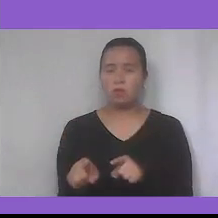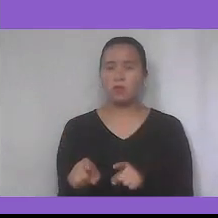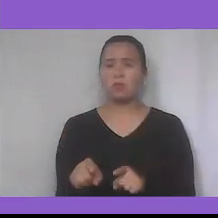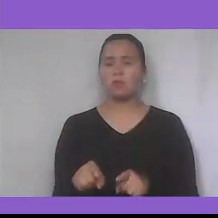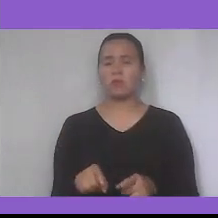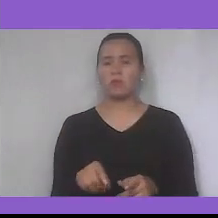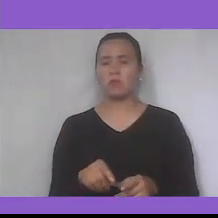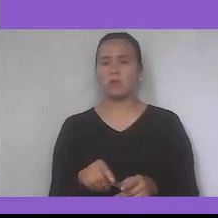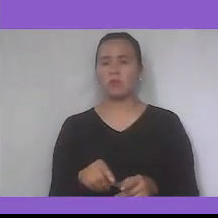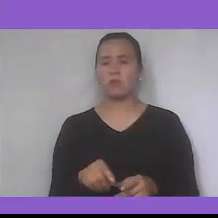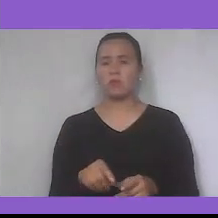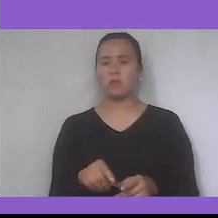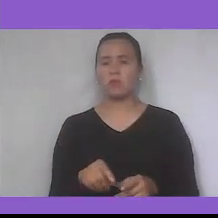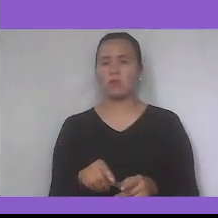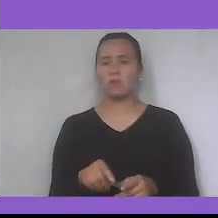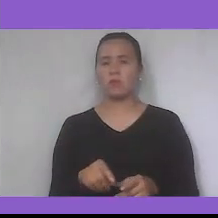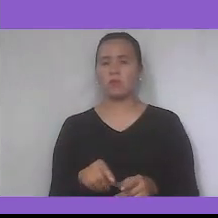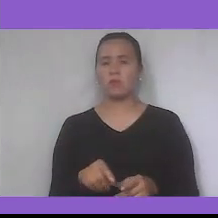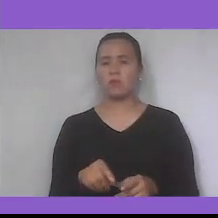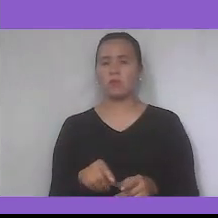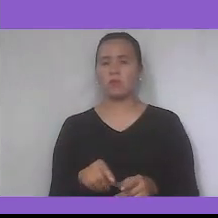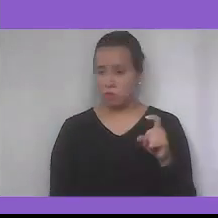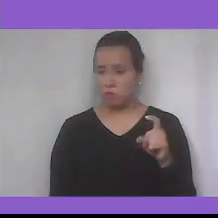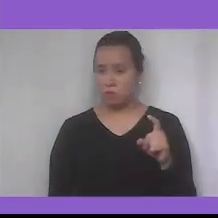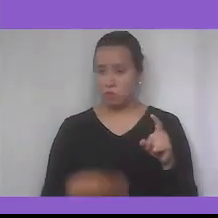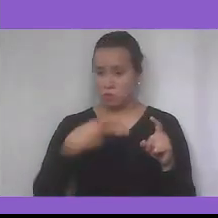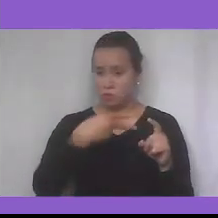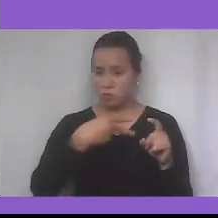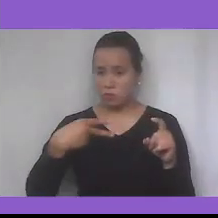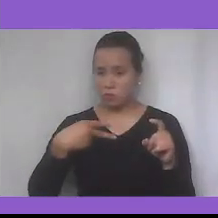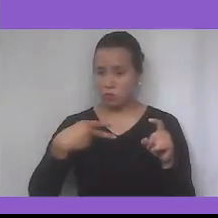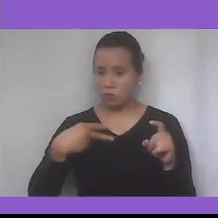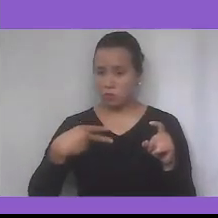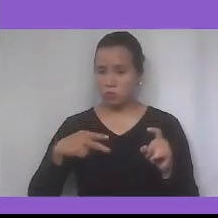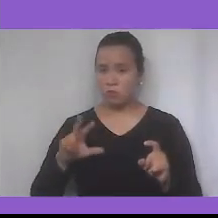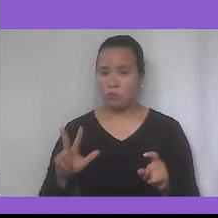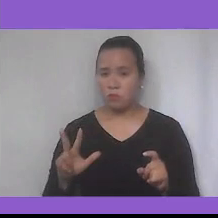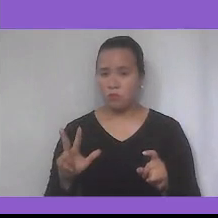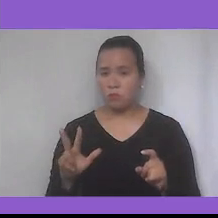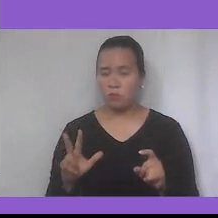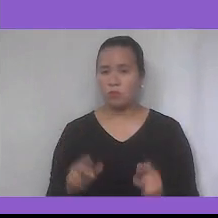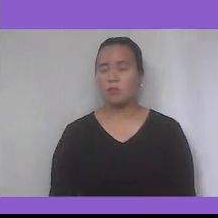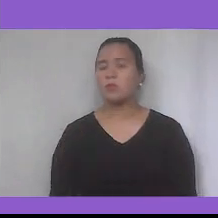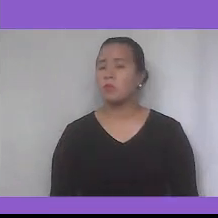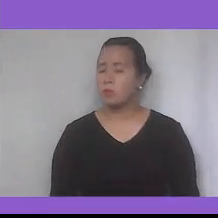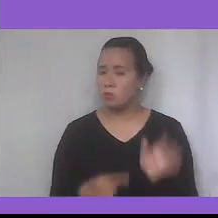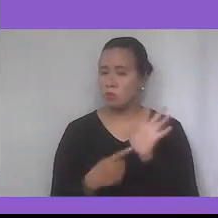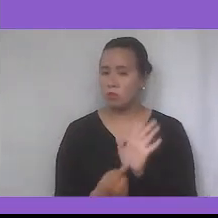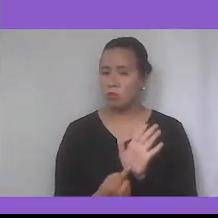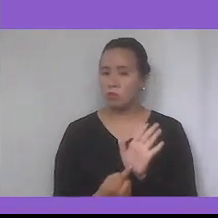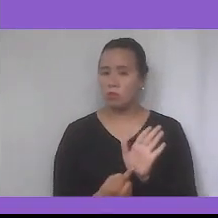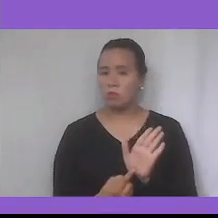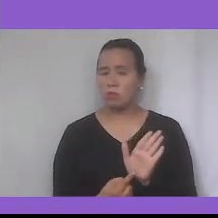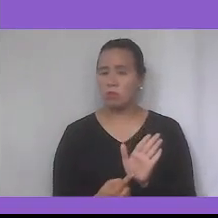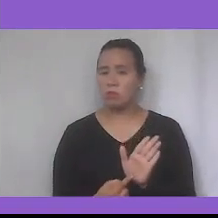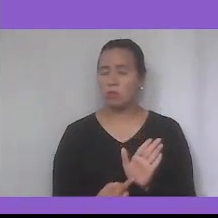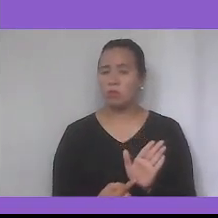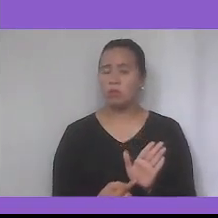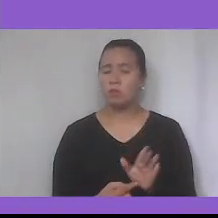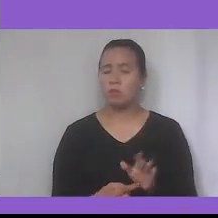students can see the correct answer by clicking solve for x. So, x here is equal to